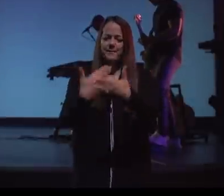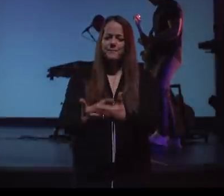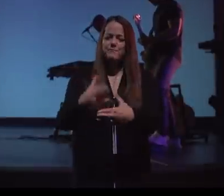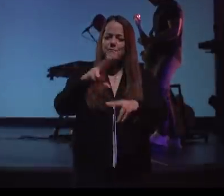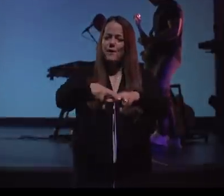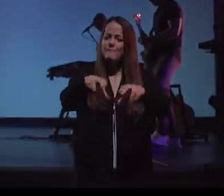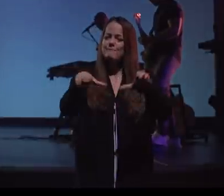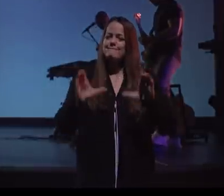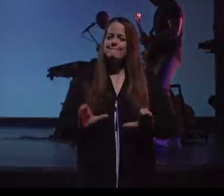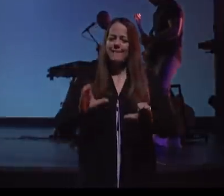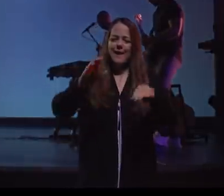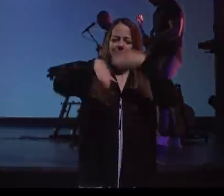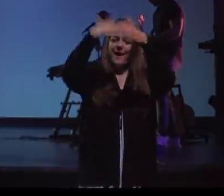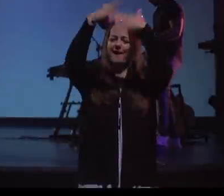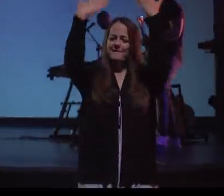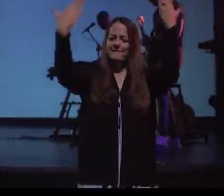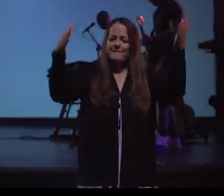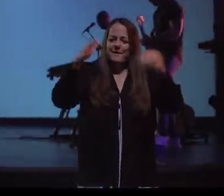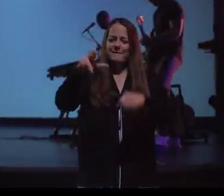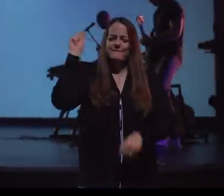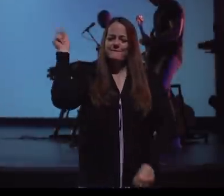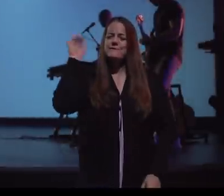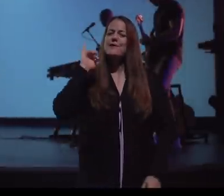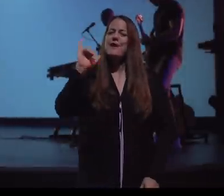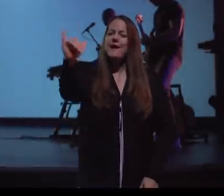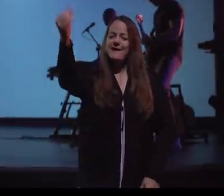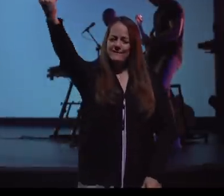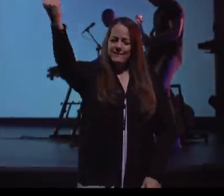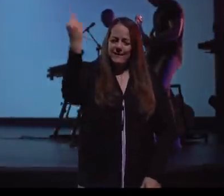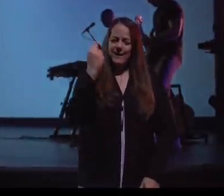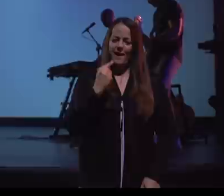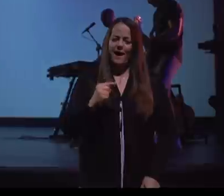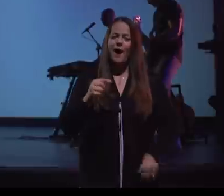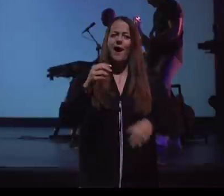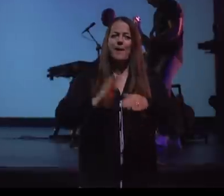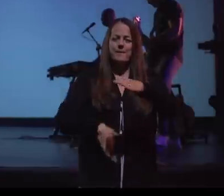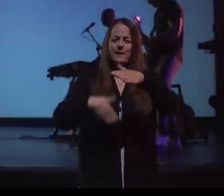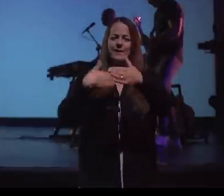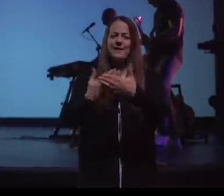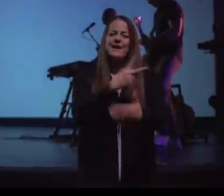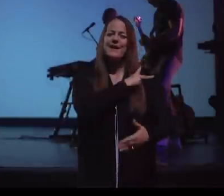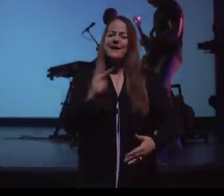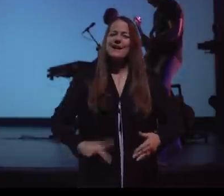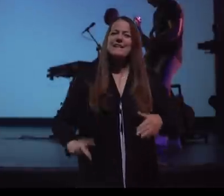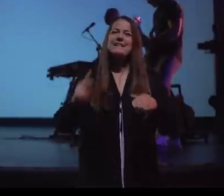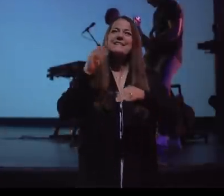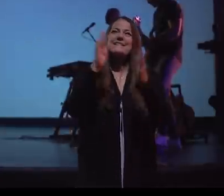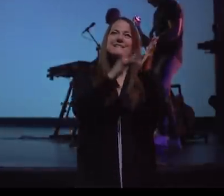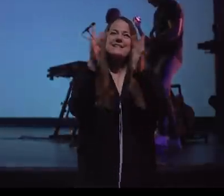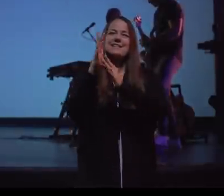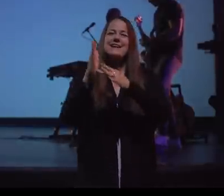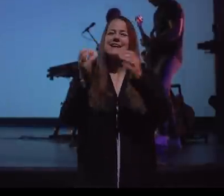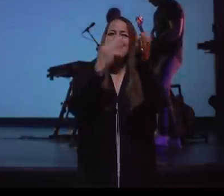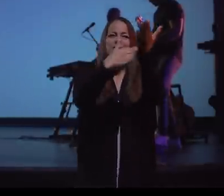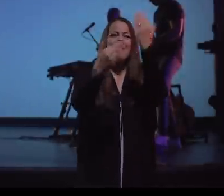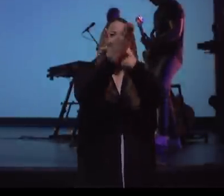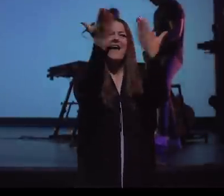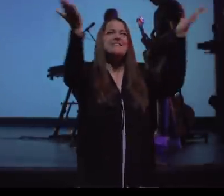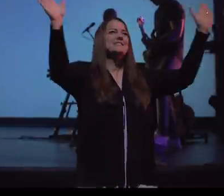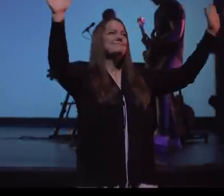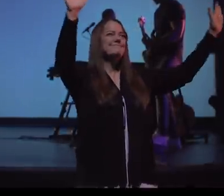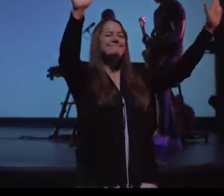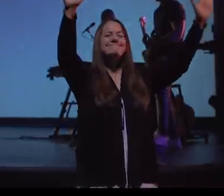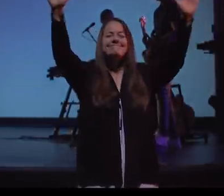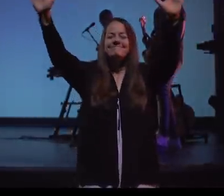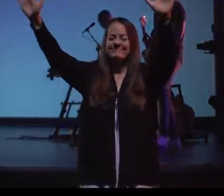a cradle in the dirt. We're singing about our King Jesus. Can we lift our hands and give him our praise today?